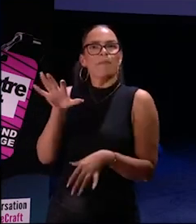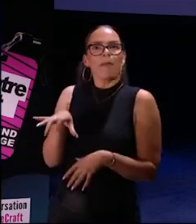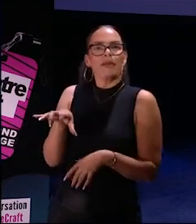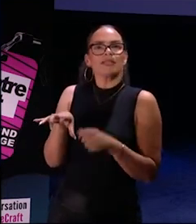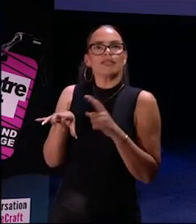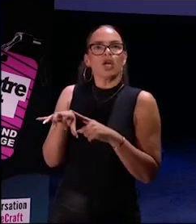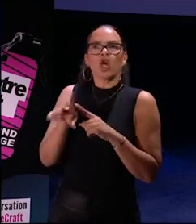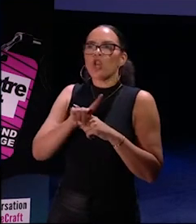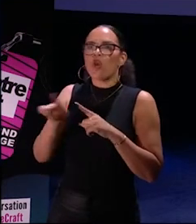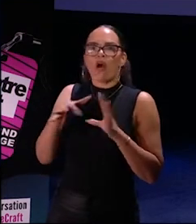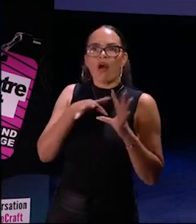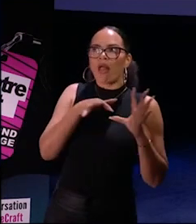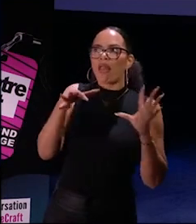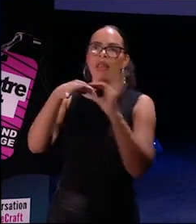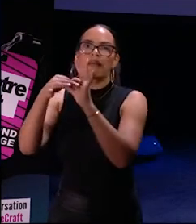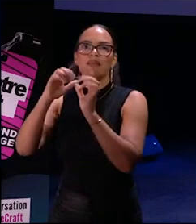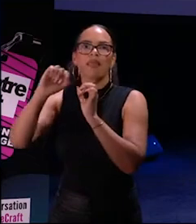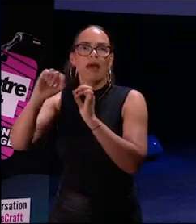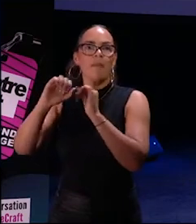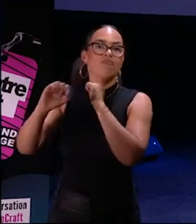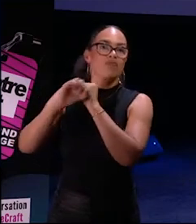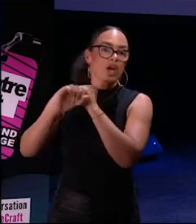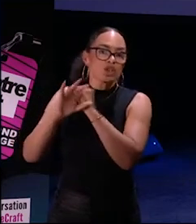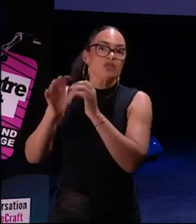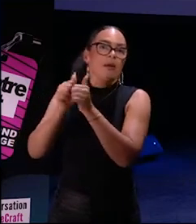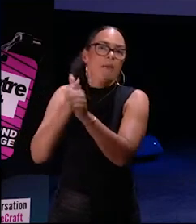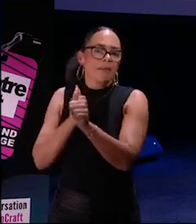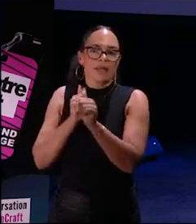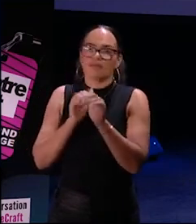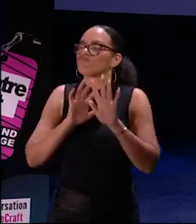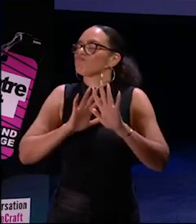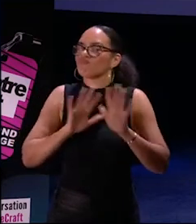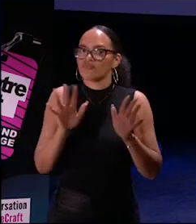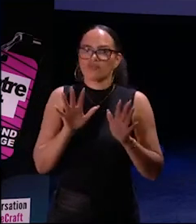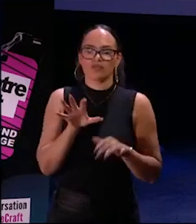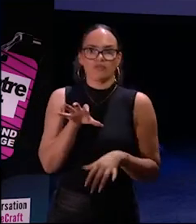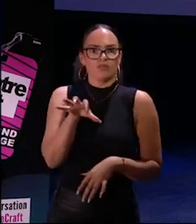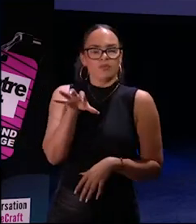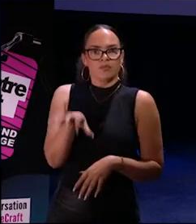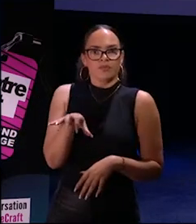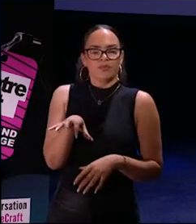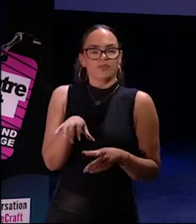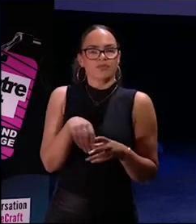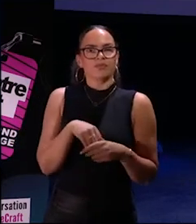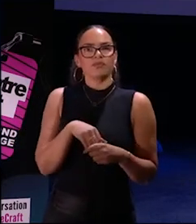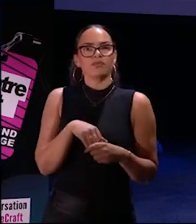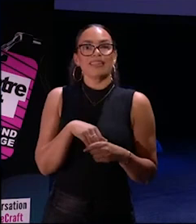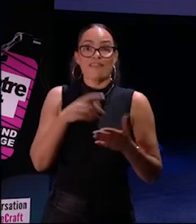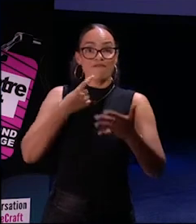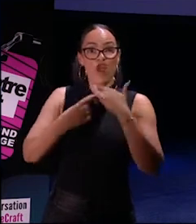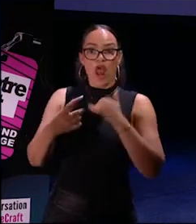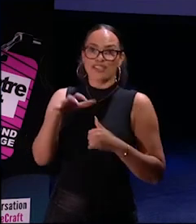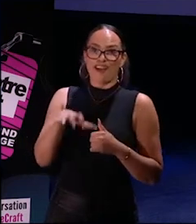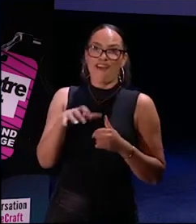department that belongs to that production company, so you don't have to hire, you know, a whole HR team, but instead is a